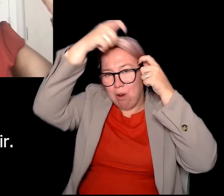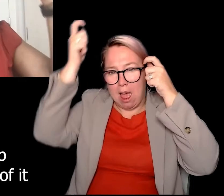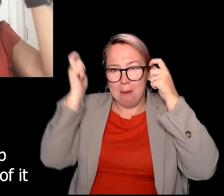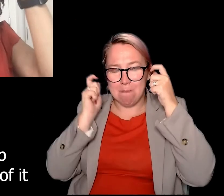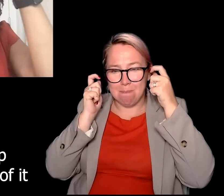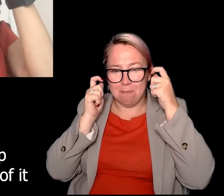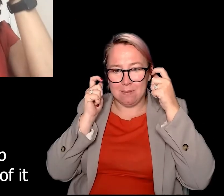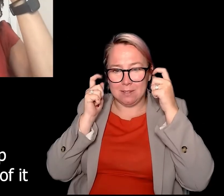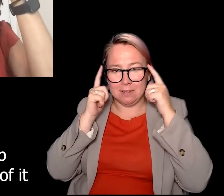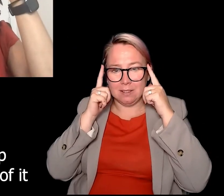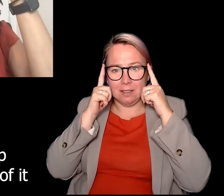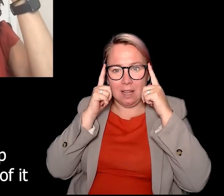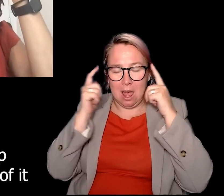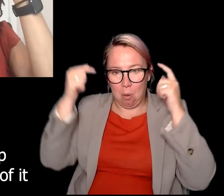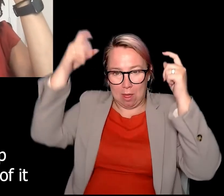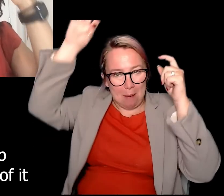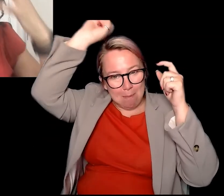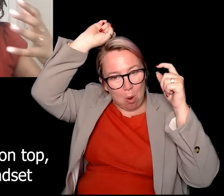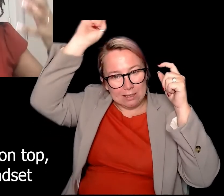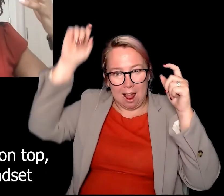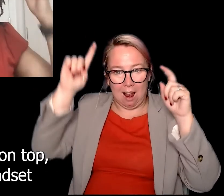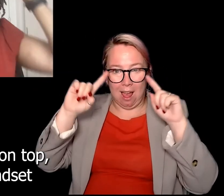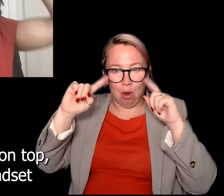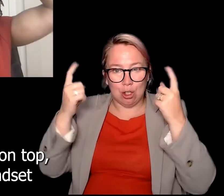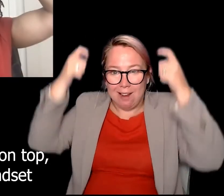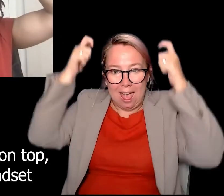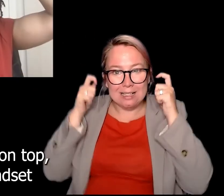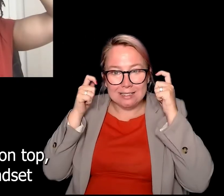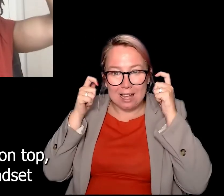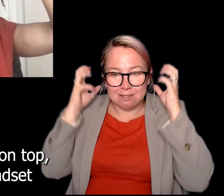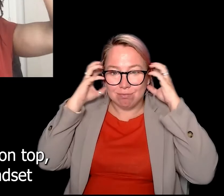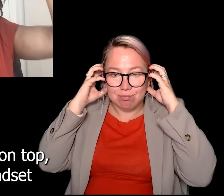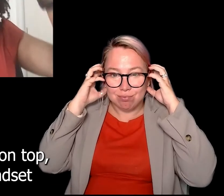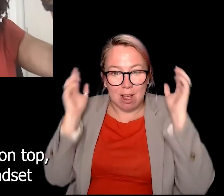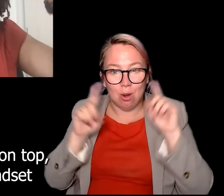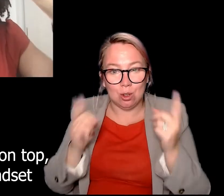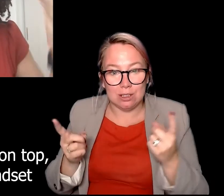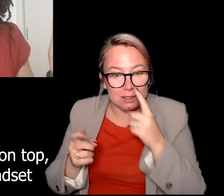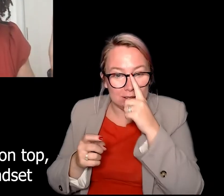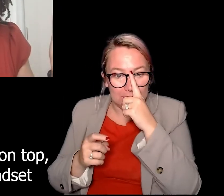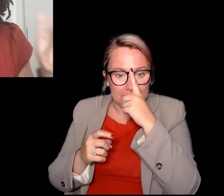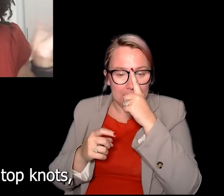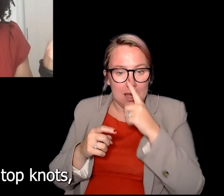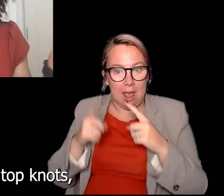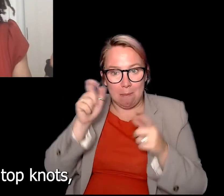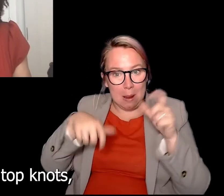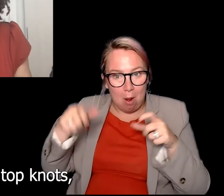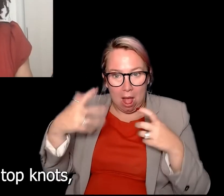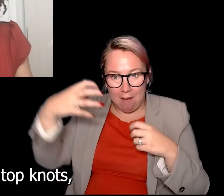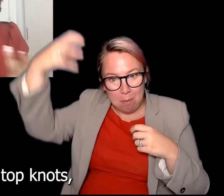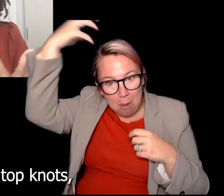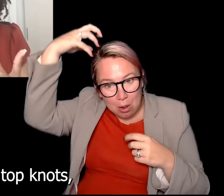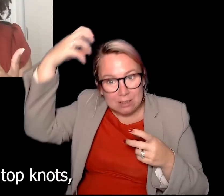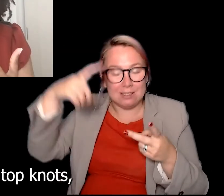hair. But there's like a strap going across the middle of it, and so with my giant ponytail on top, I could not wear that headset. And I'm like, I